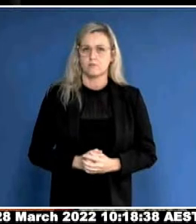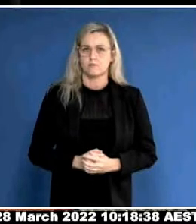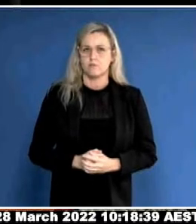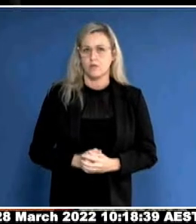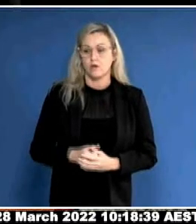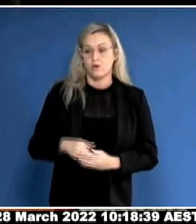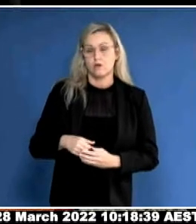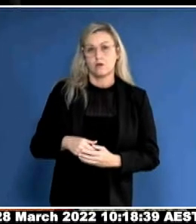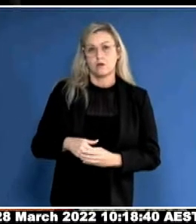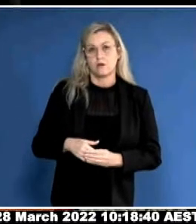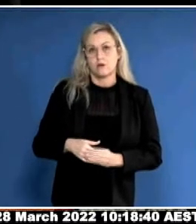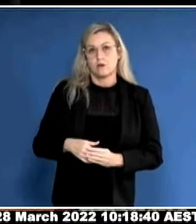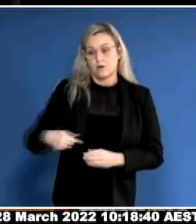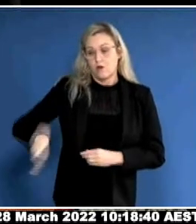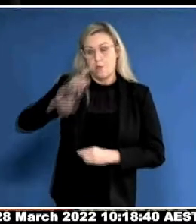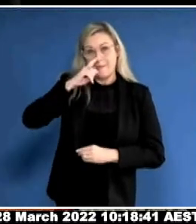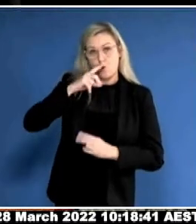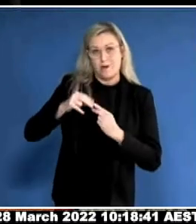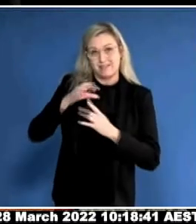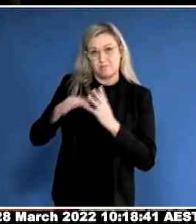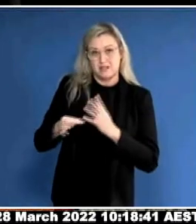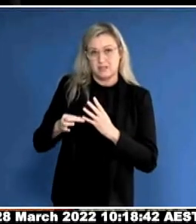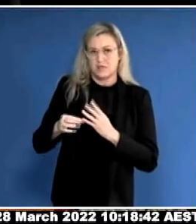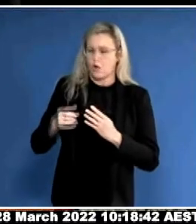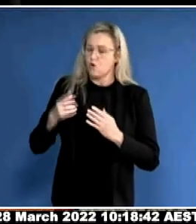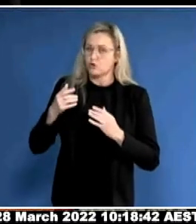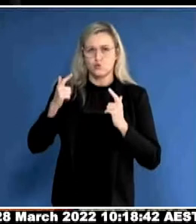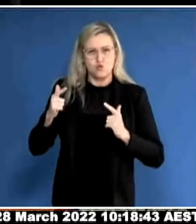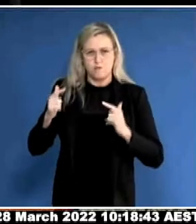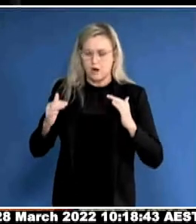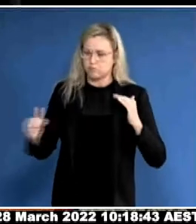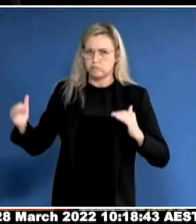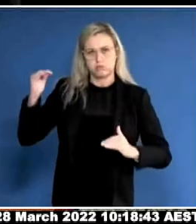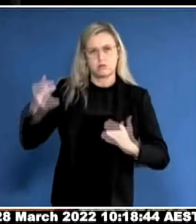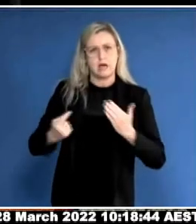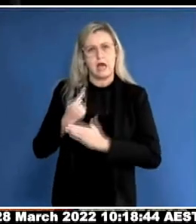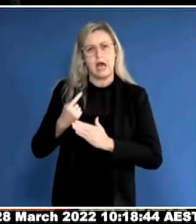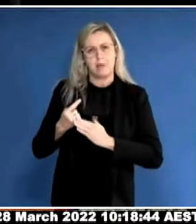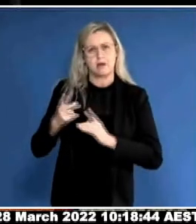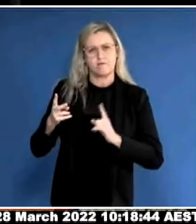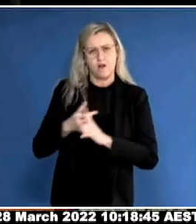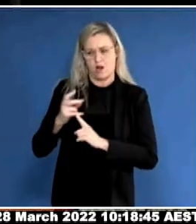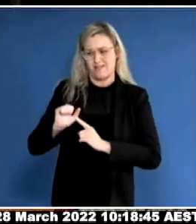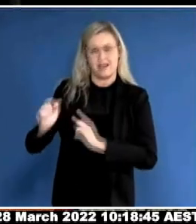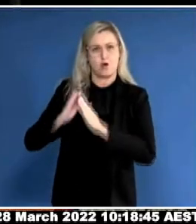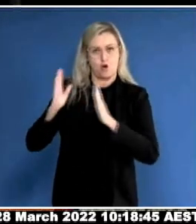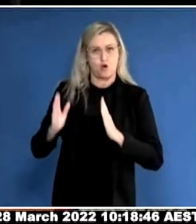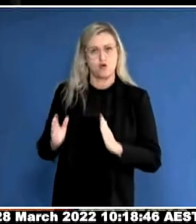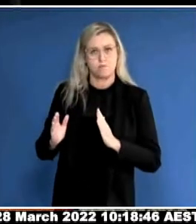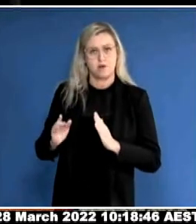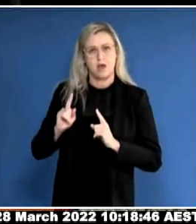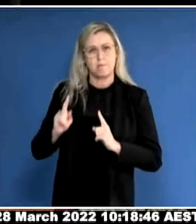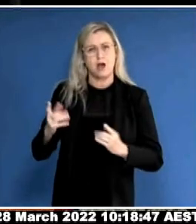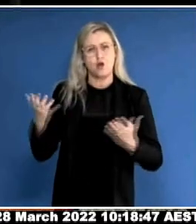are disproportionately impacted by violence in the home, these incidents are commonly hidden from